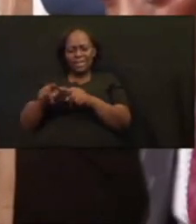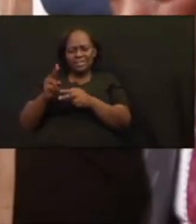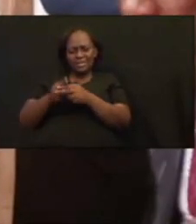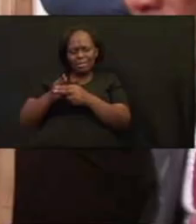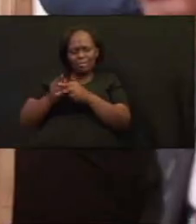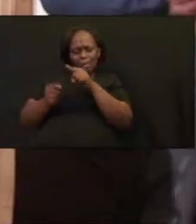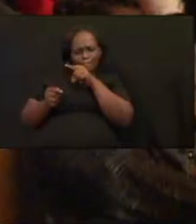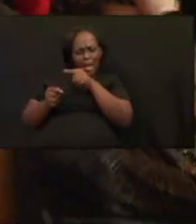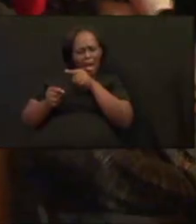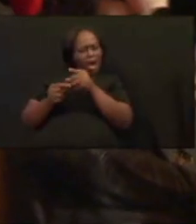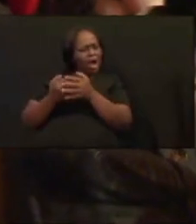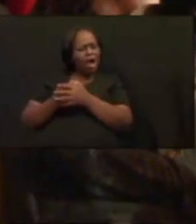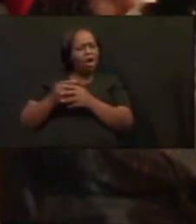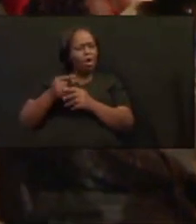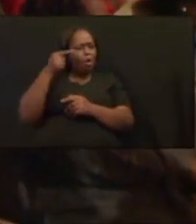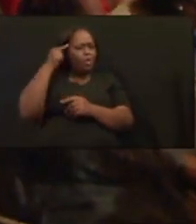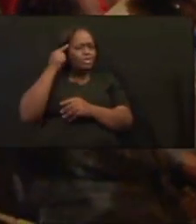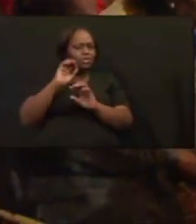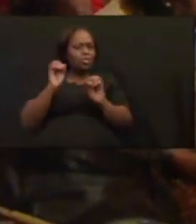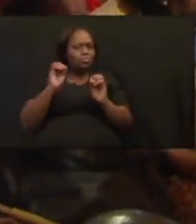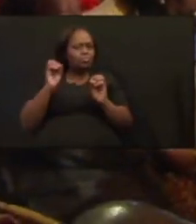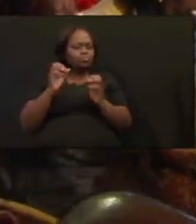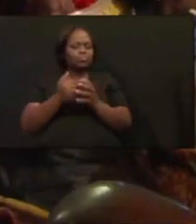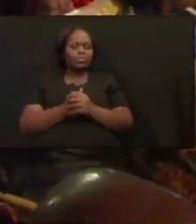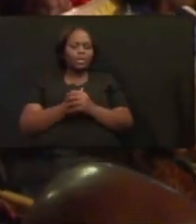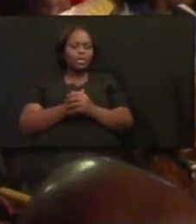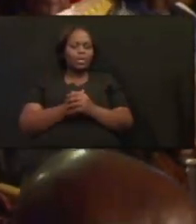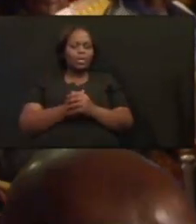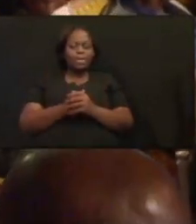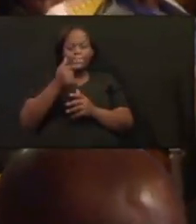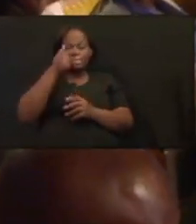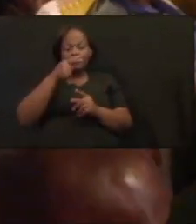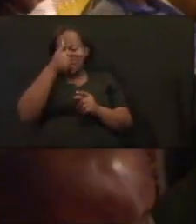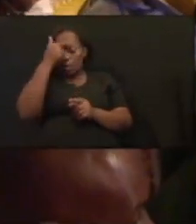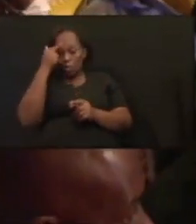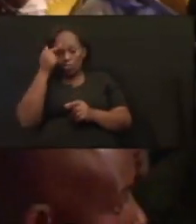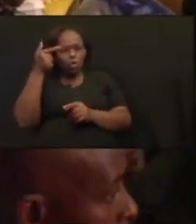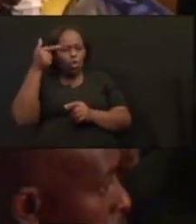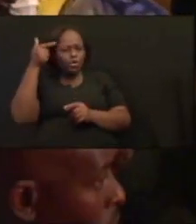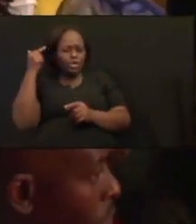7 gives us your original name and assignment. The Bible says the